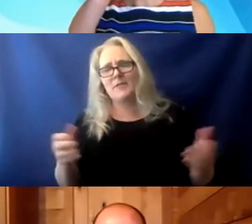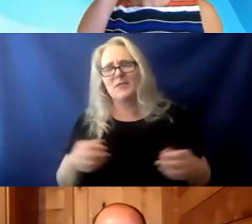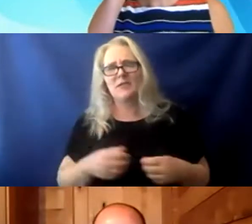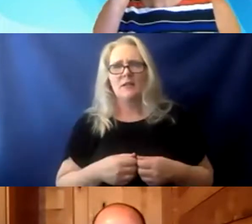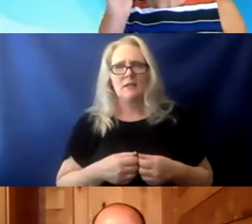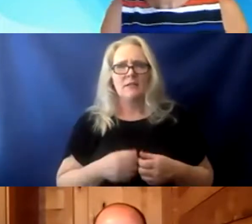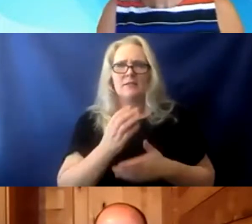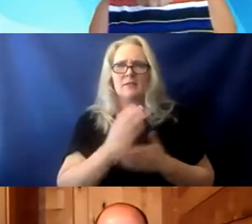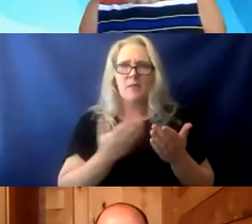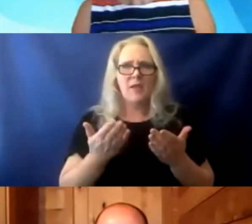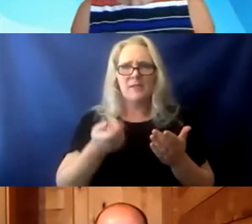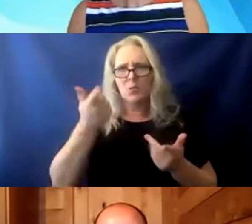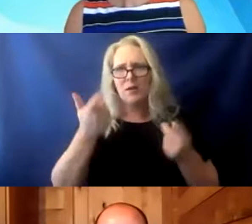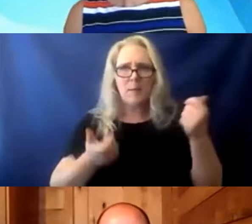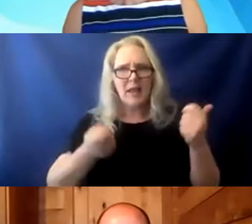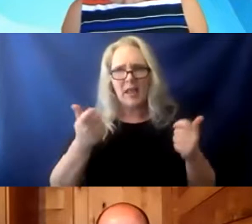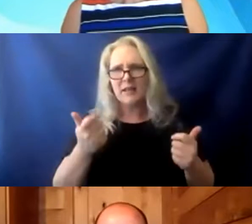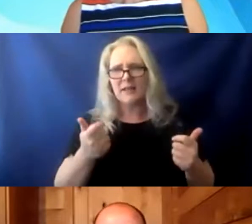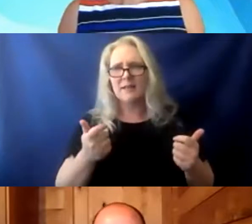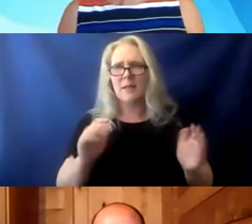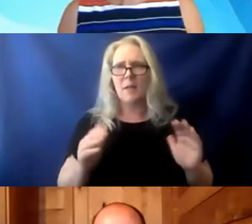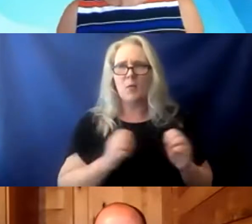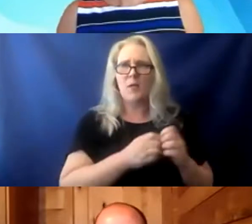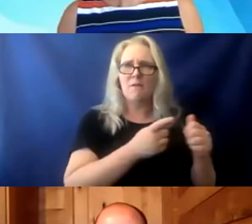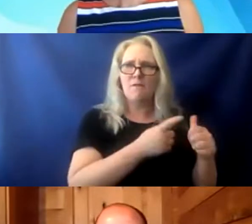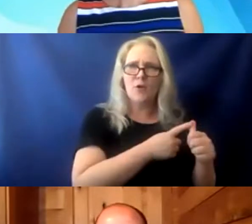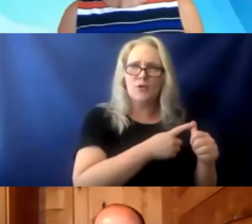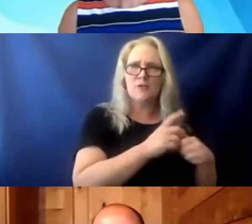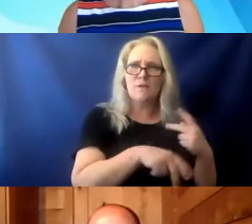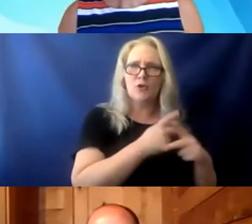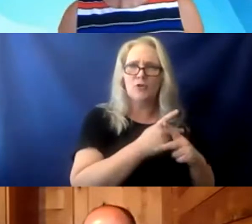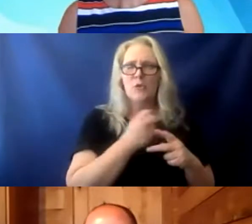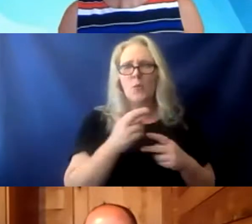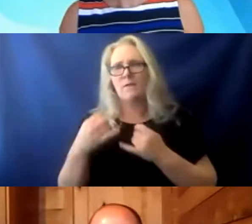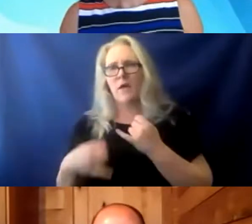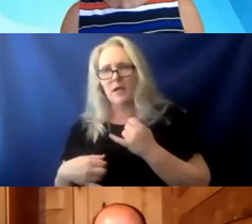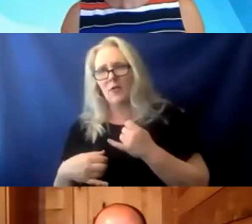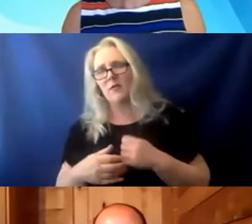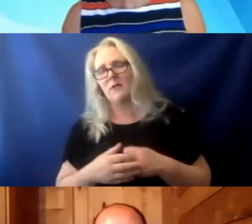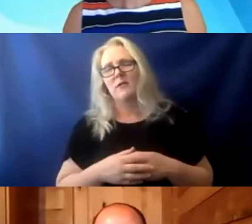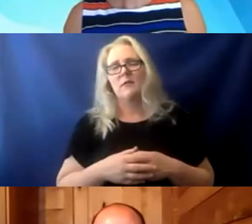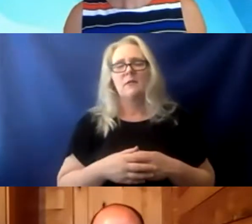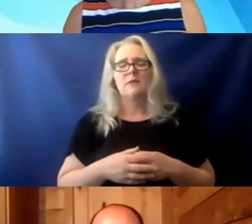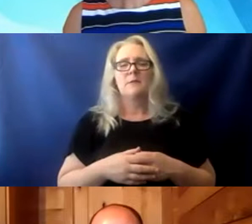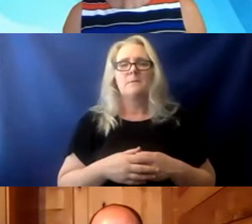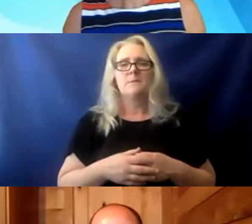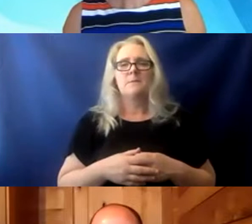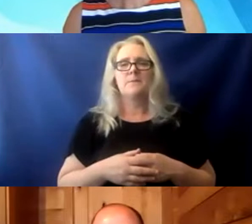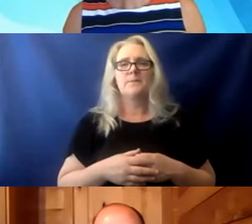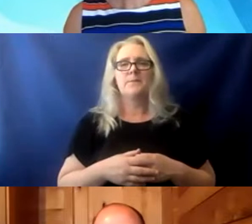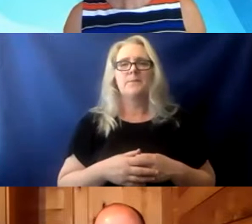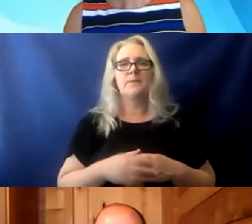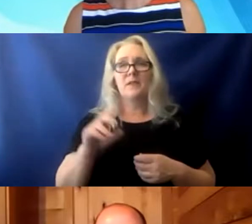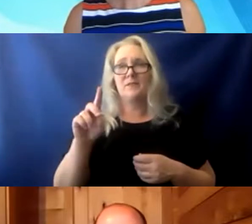between the original version and the final version, or significantly reduced. So I guess the question is, on the data piece, is $2